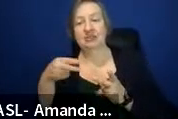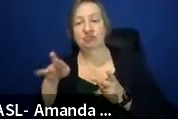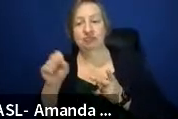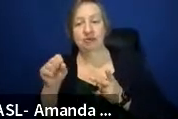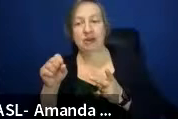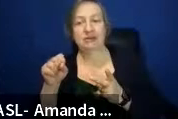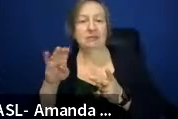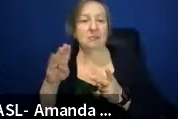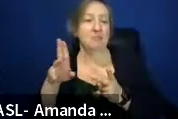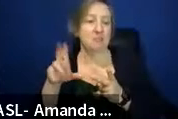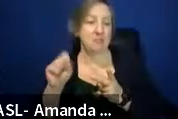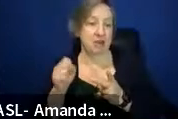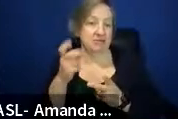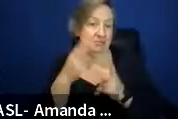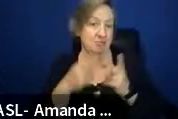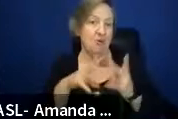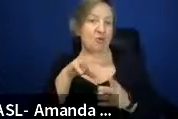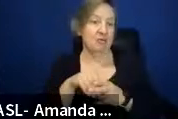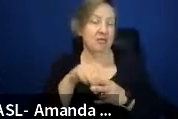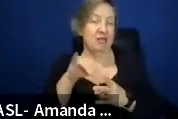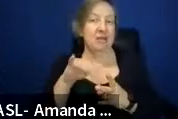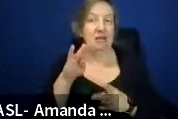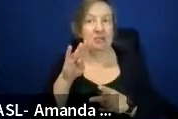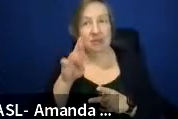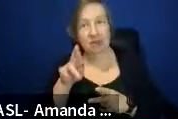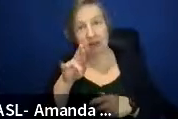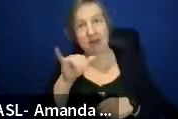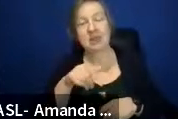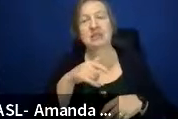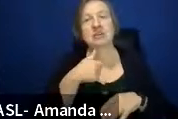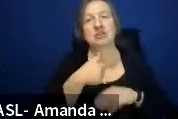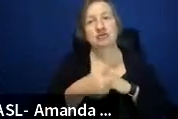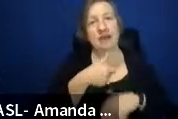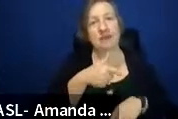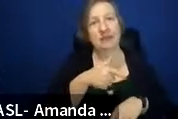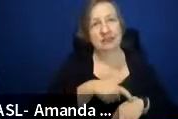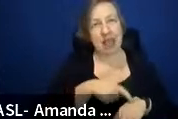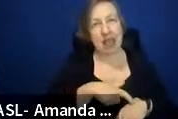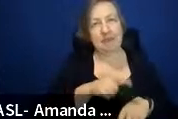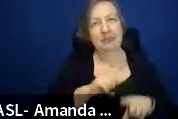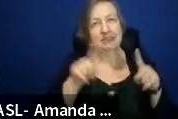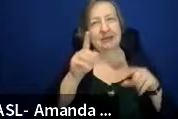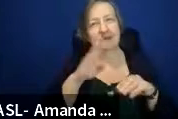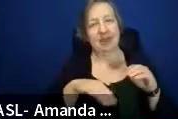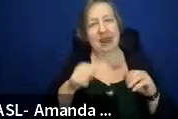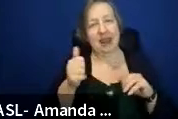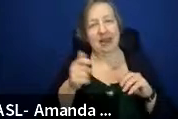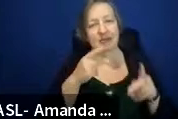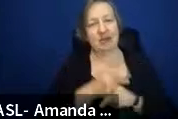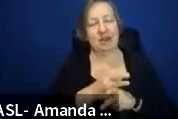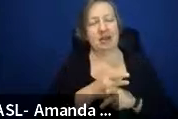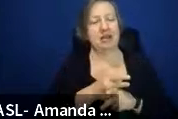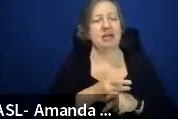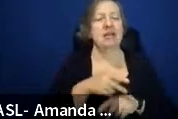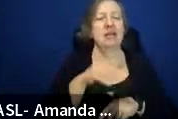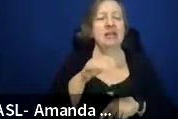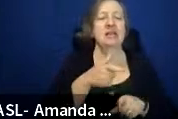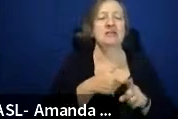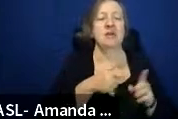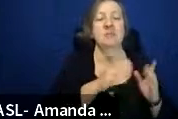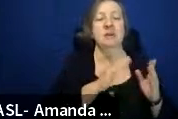IBR program. This travel time pair is different than the other ones. I want to make sure everybody understands this travel time pair. So this travel time pair is from